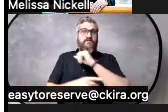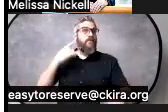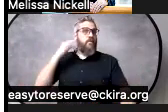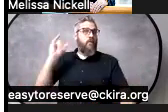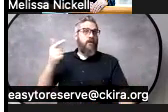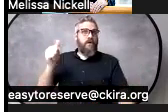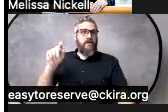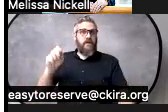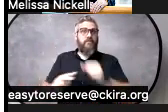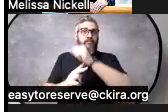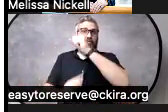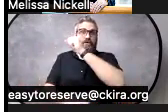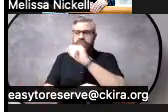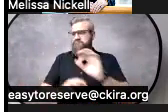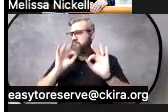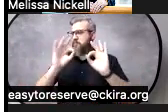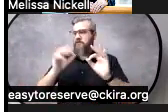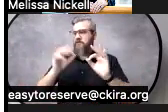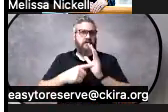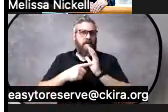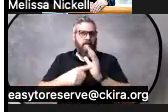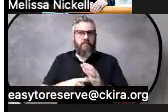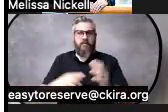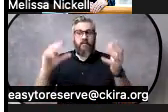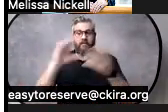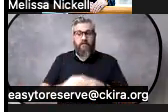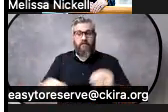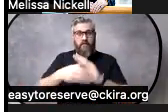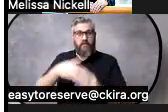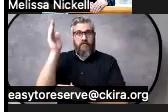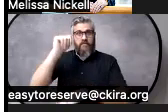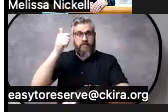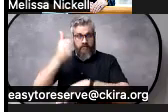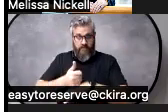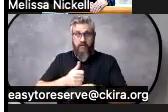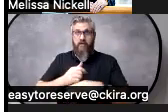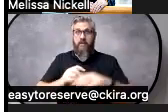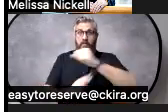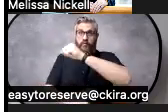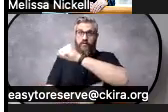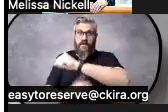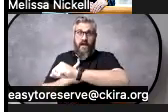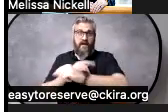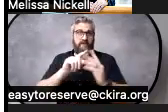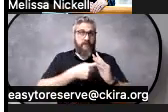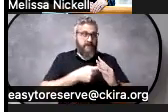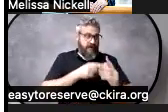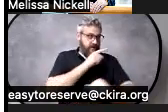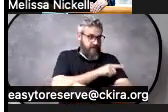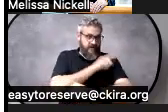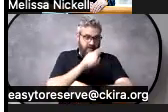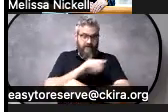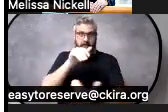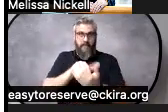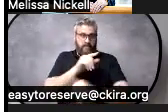great example of how a presentation story should be set up, as the bridge has a beginning, a middle, and an end.